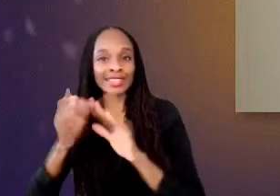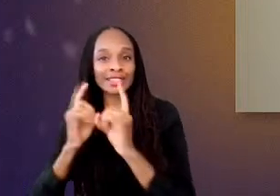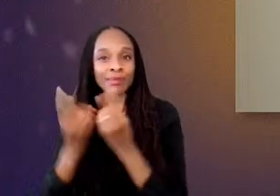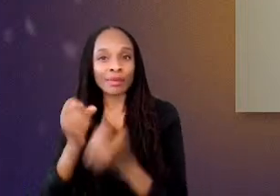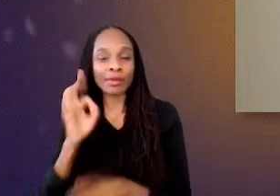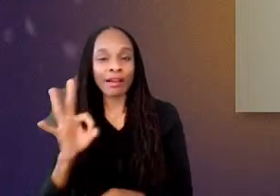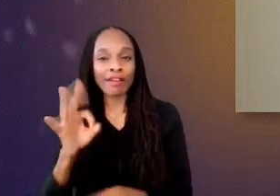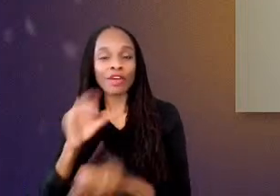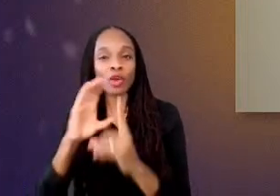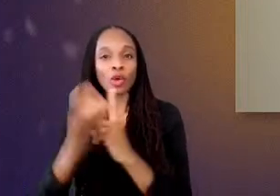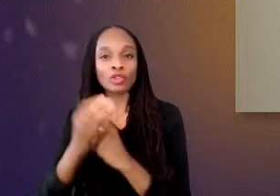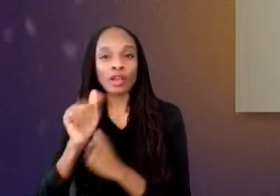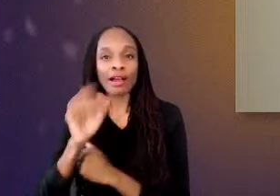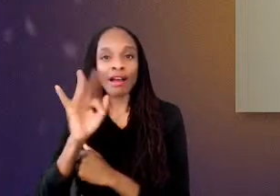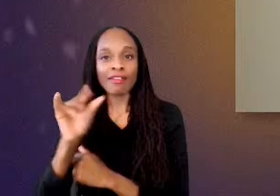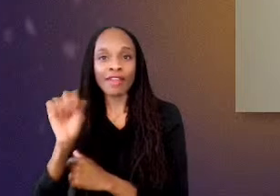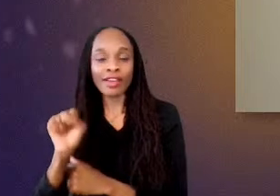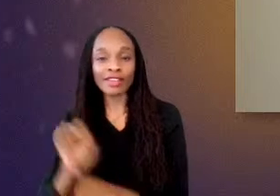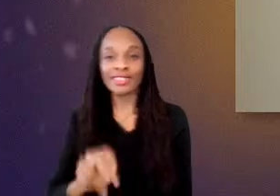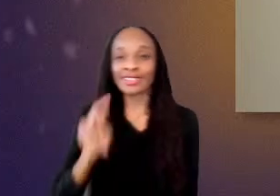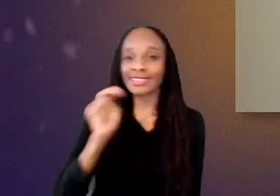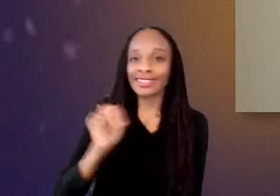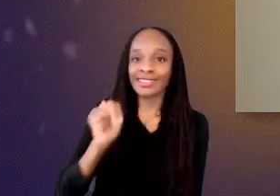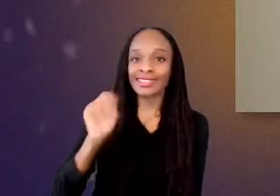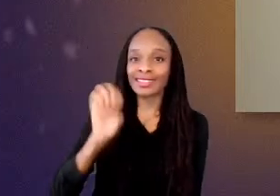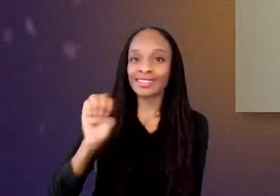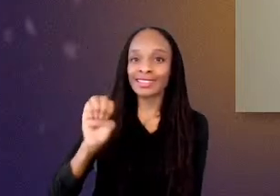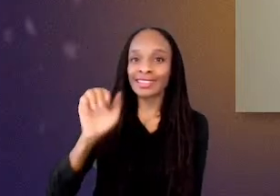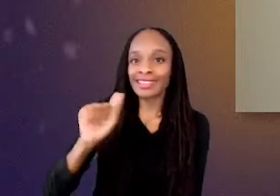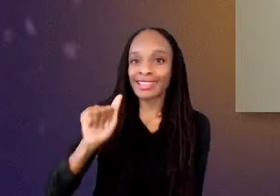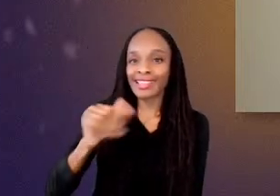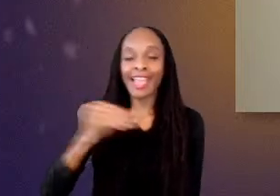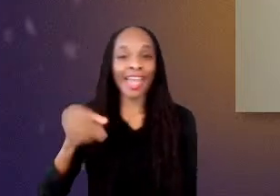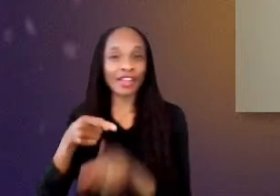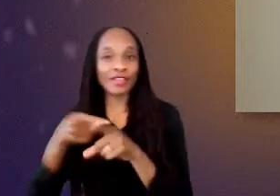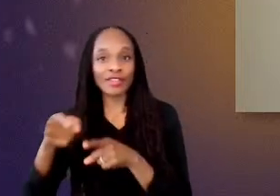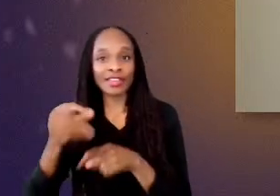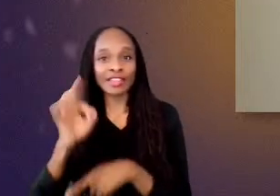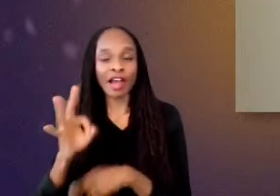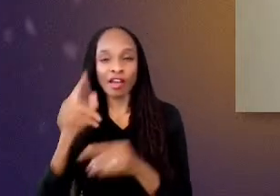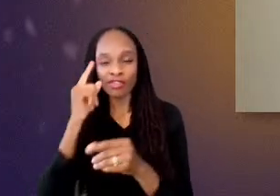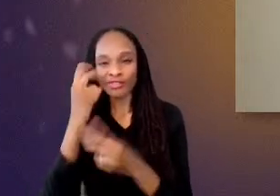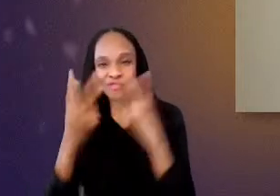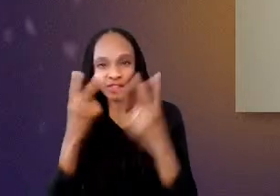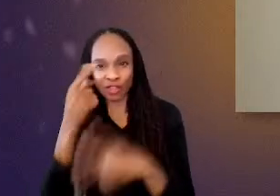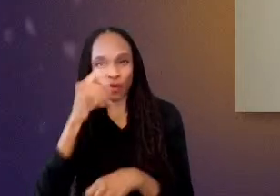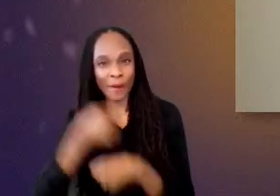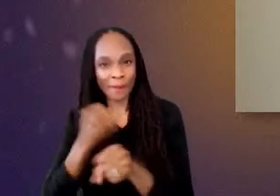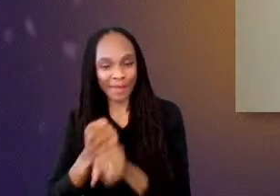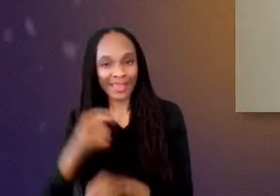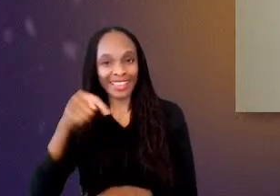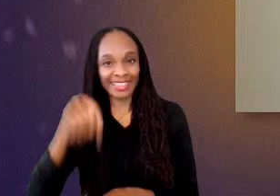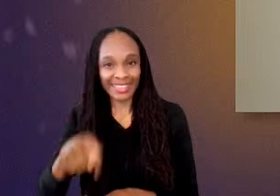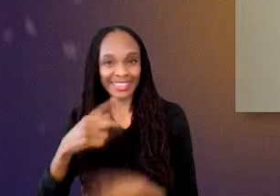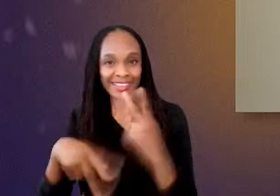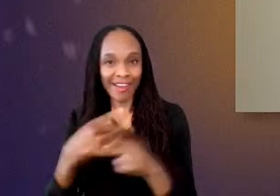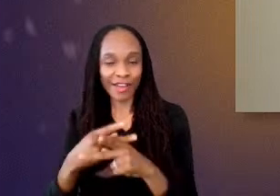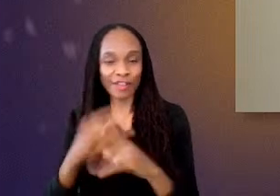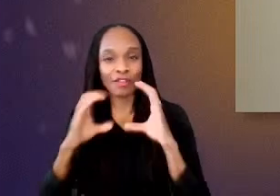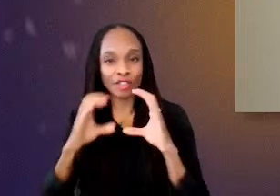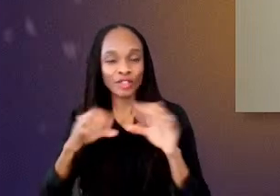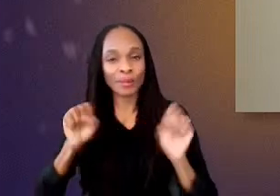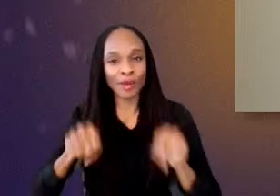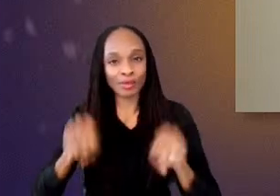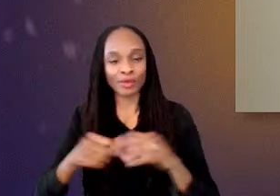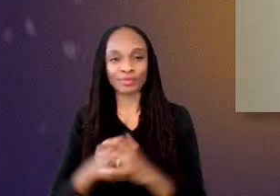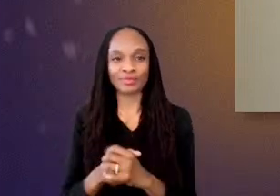Affairs, the National Endowment for the Arts, and Field of Vision for making these conversations possible. And now